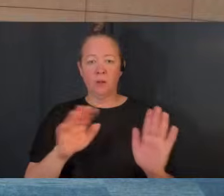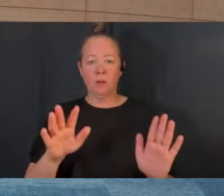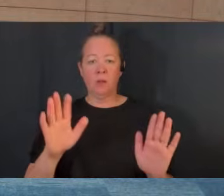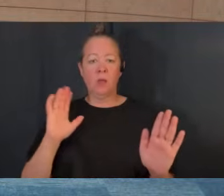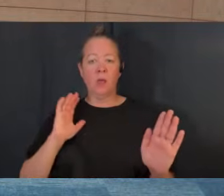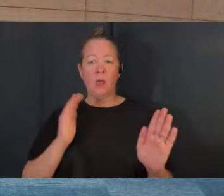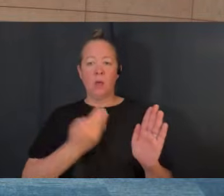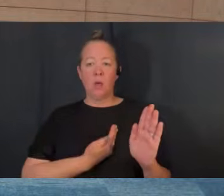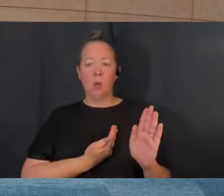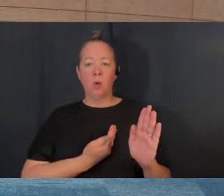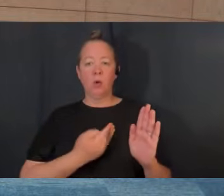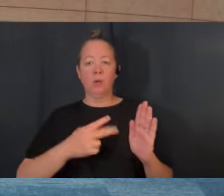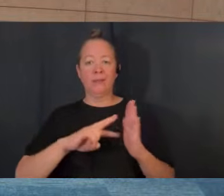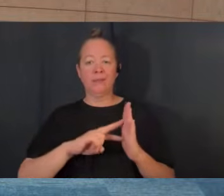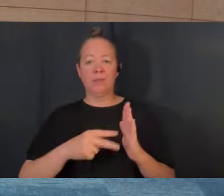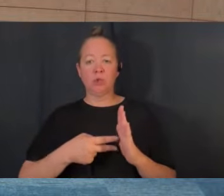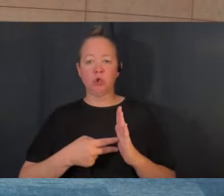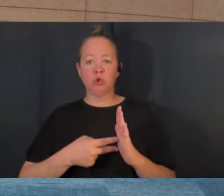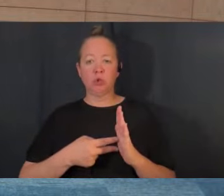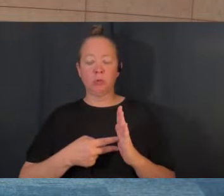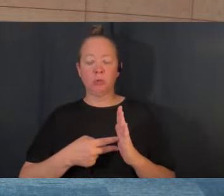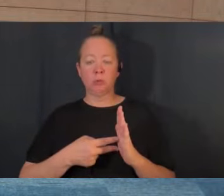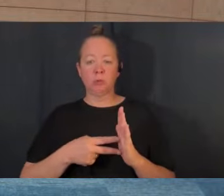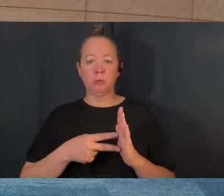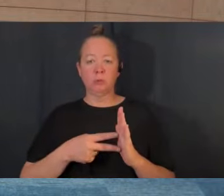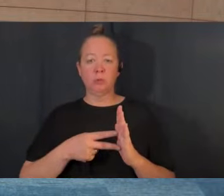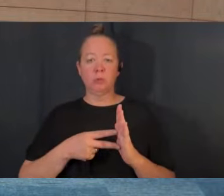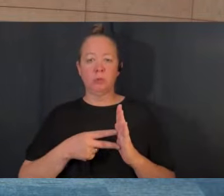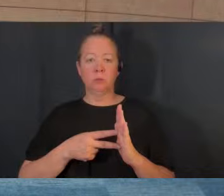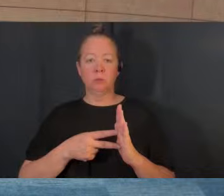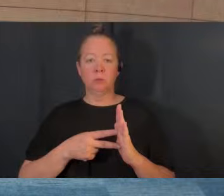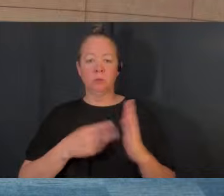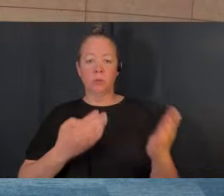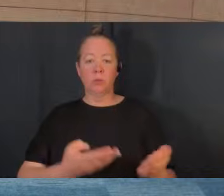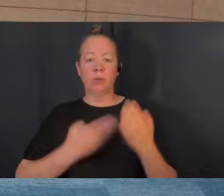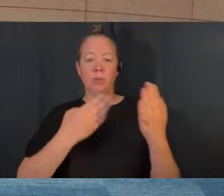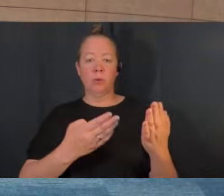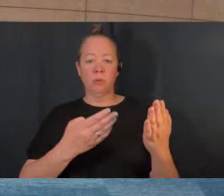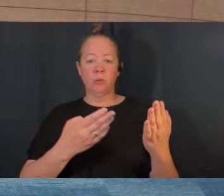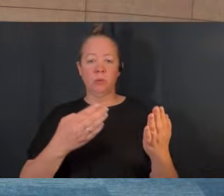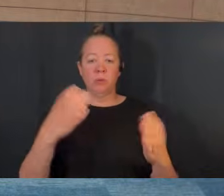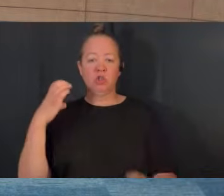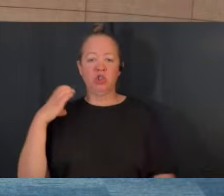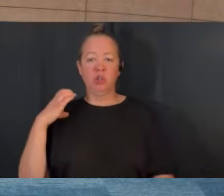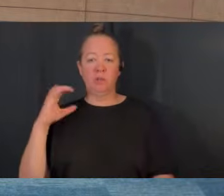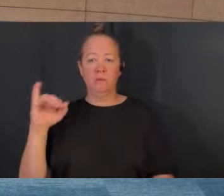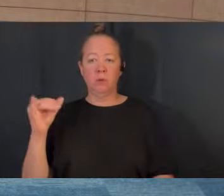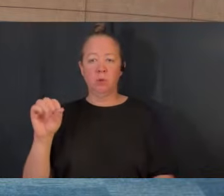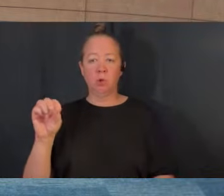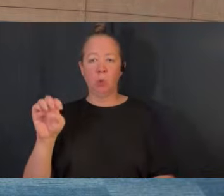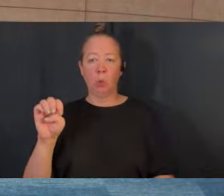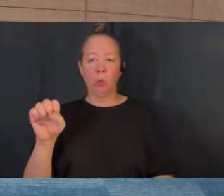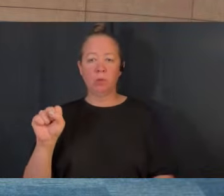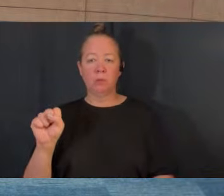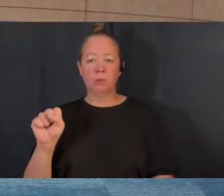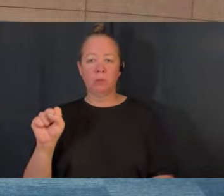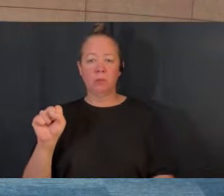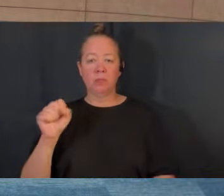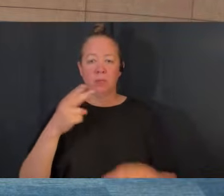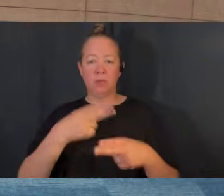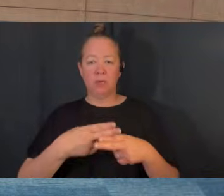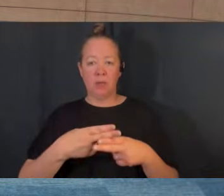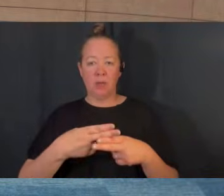intention is to propose Mr. Jones, Chief Jones, as the